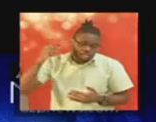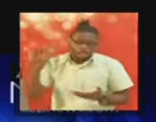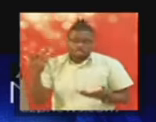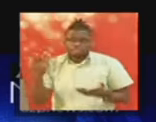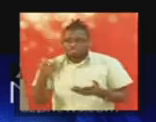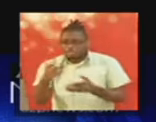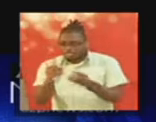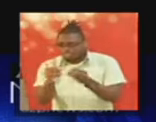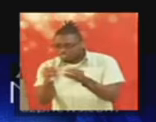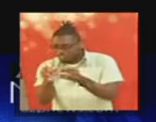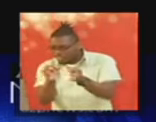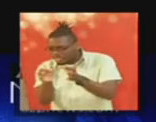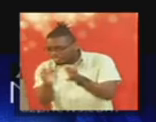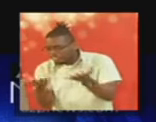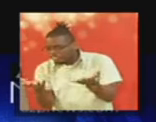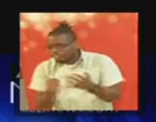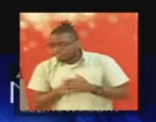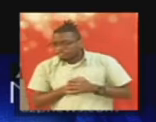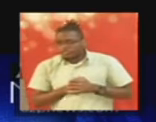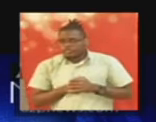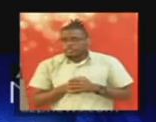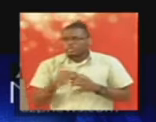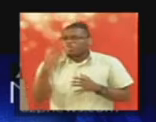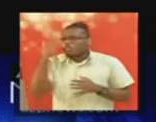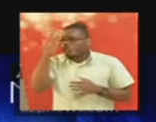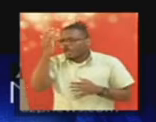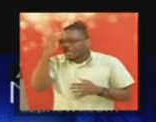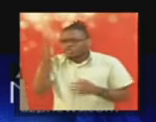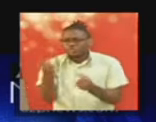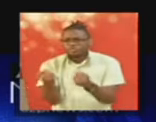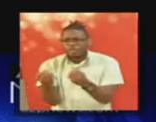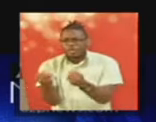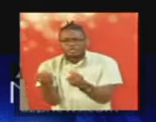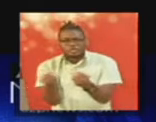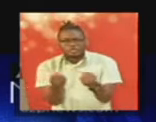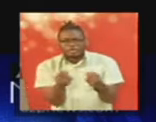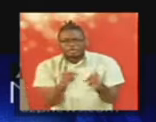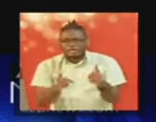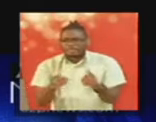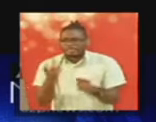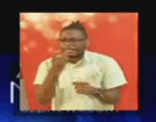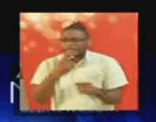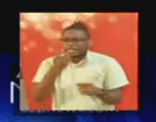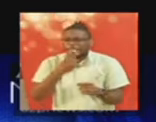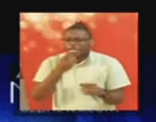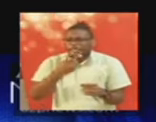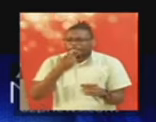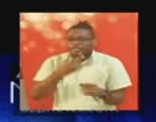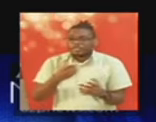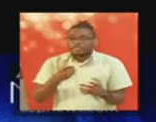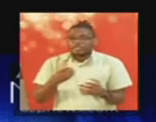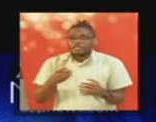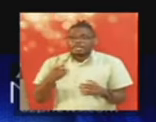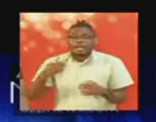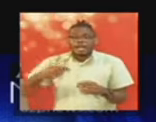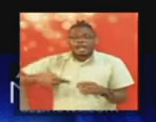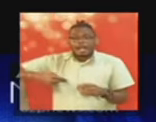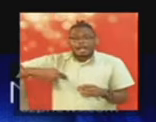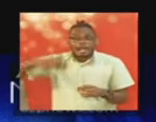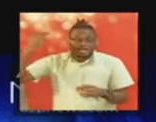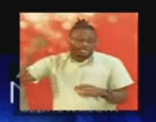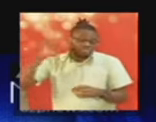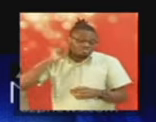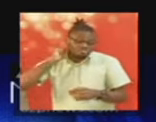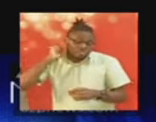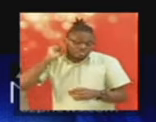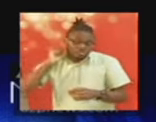that is highly prevalent in the population, or is it that it makes them more susceptible